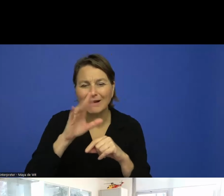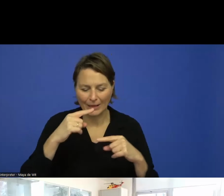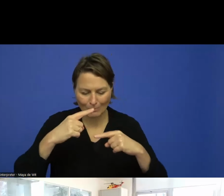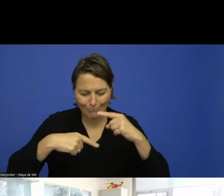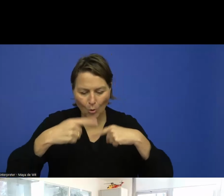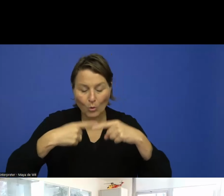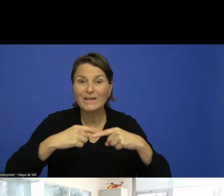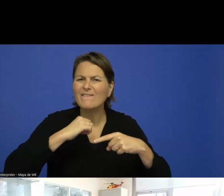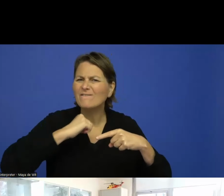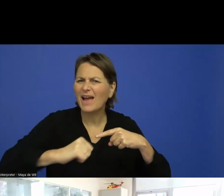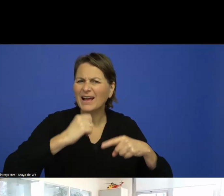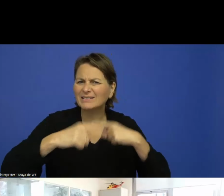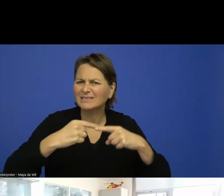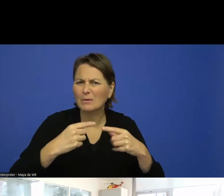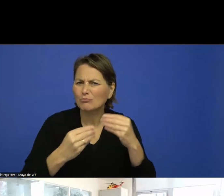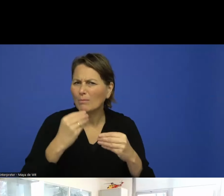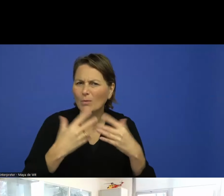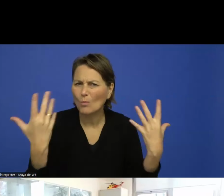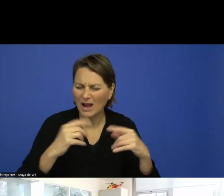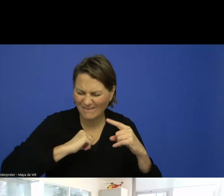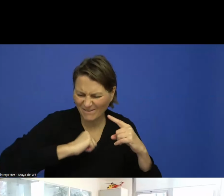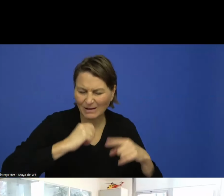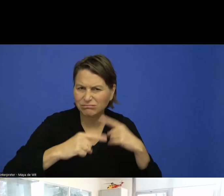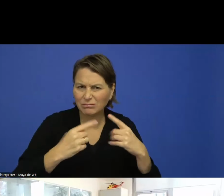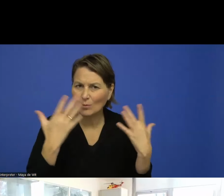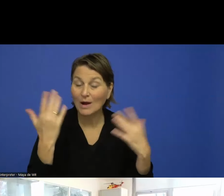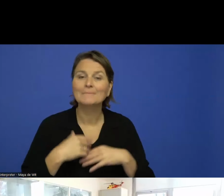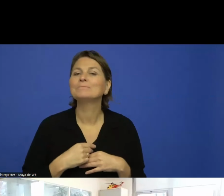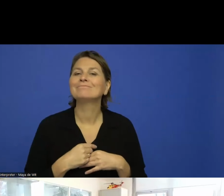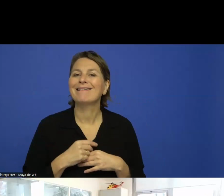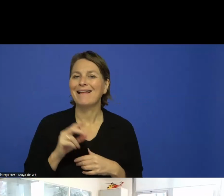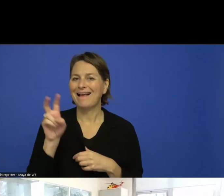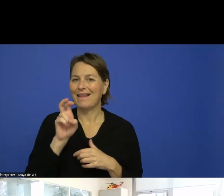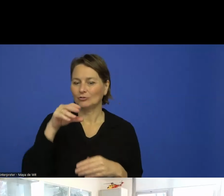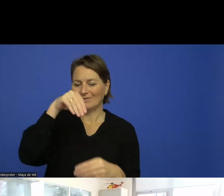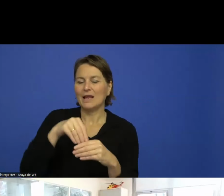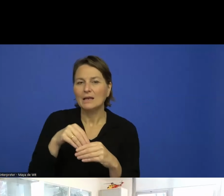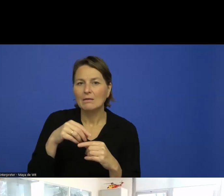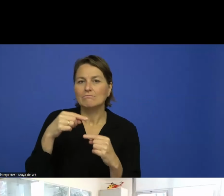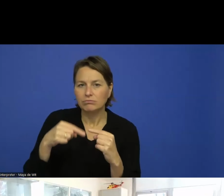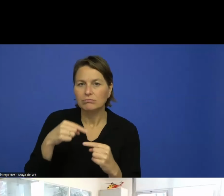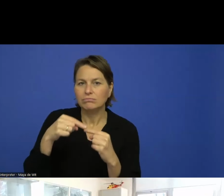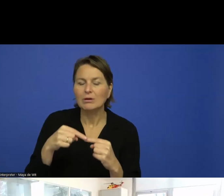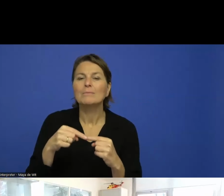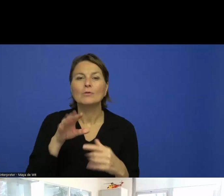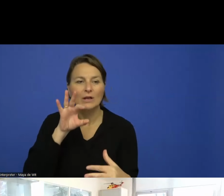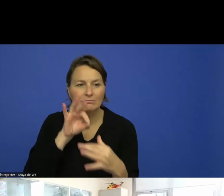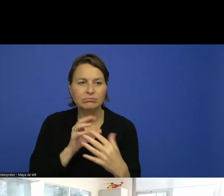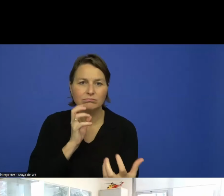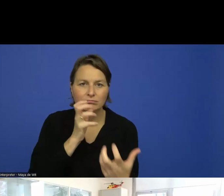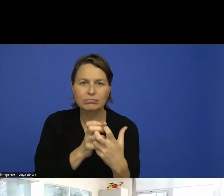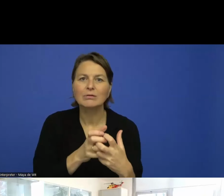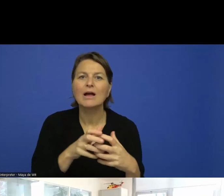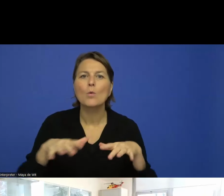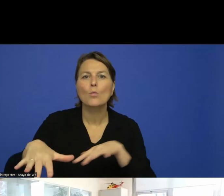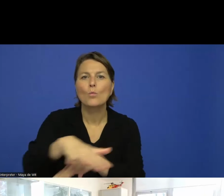high speed. And again, it's not just about the electrical component, it's about the physical world you connected into.